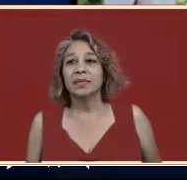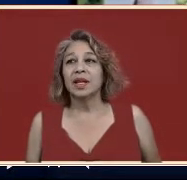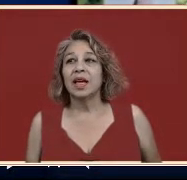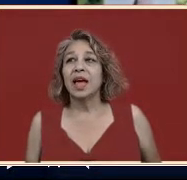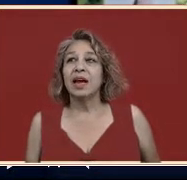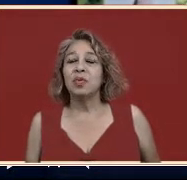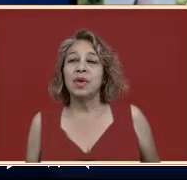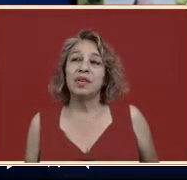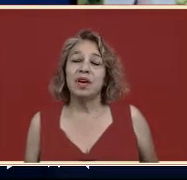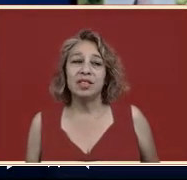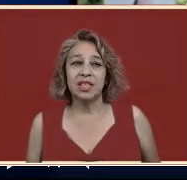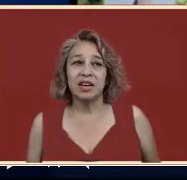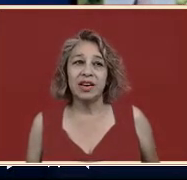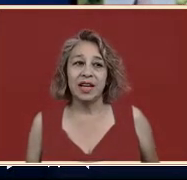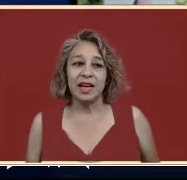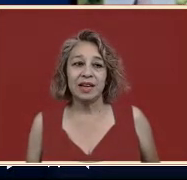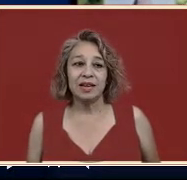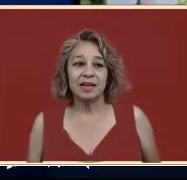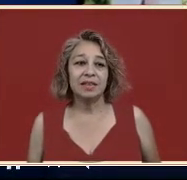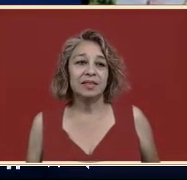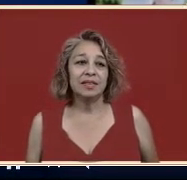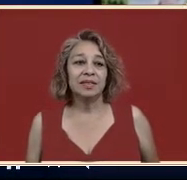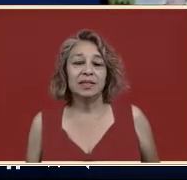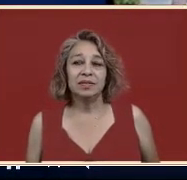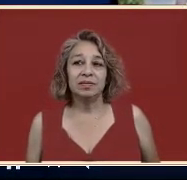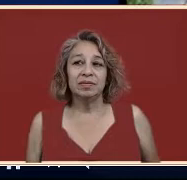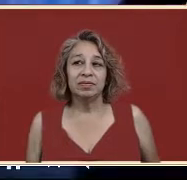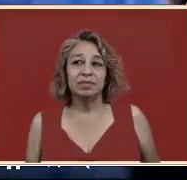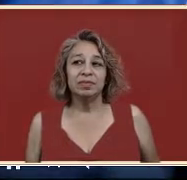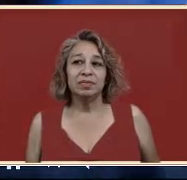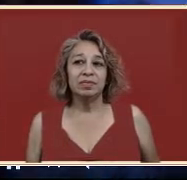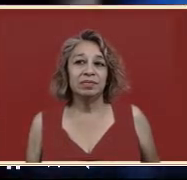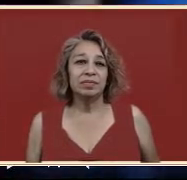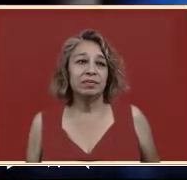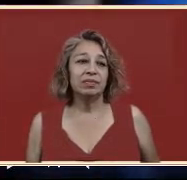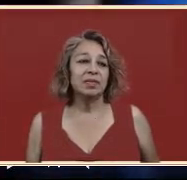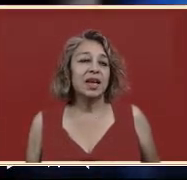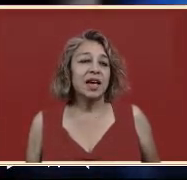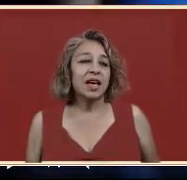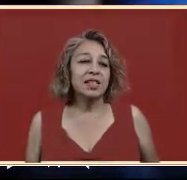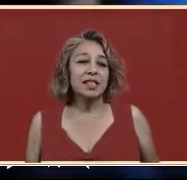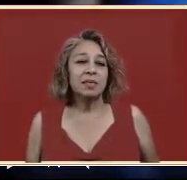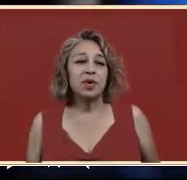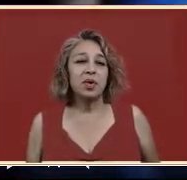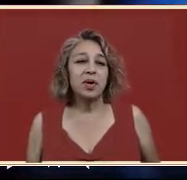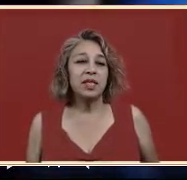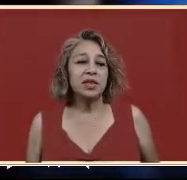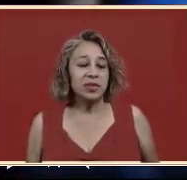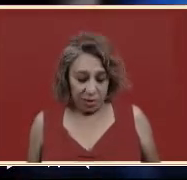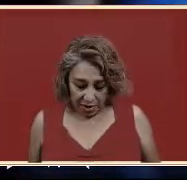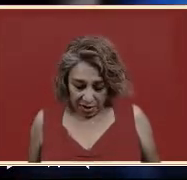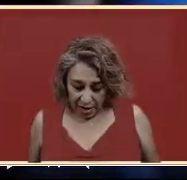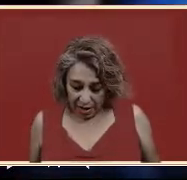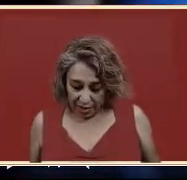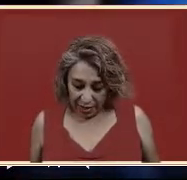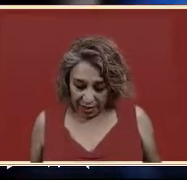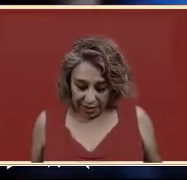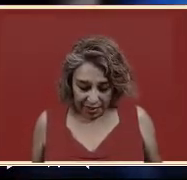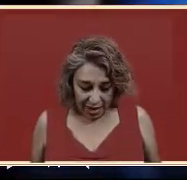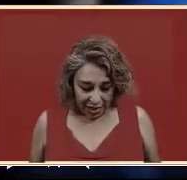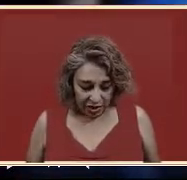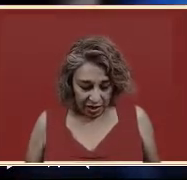and with austerity let me die there he says I'm going to